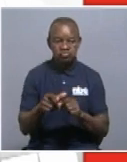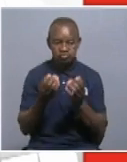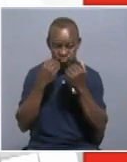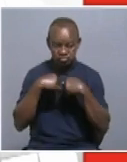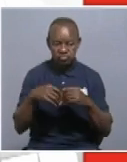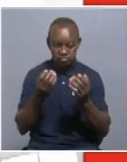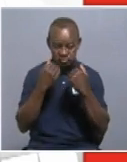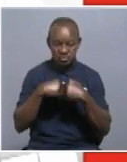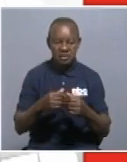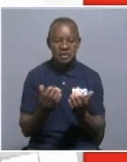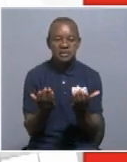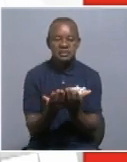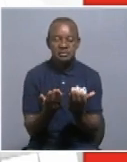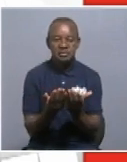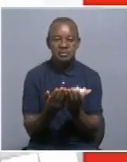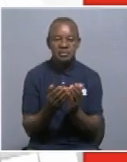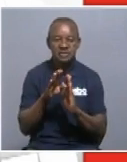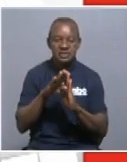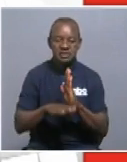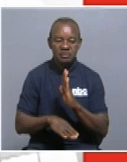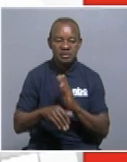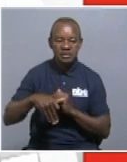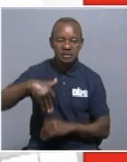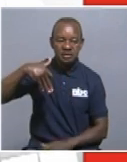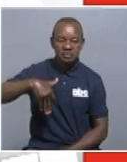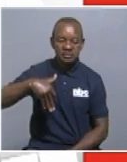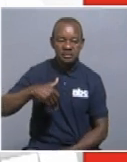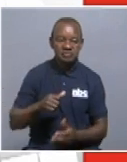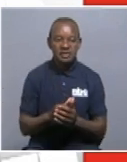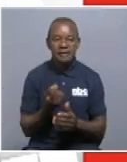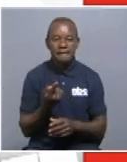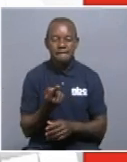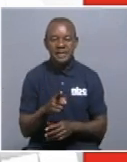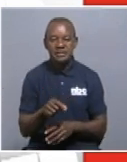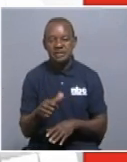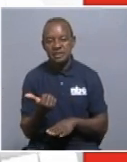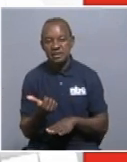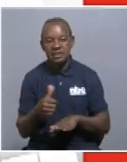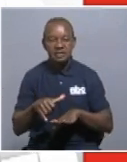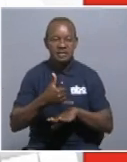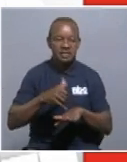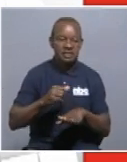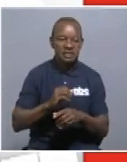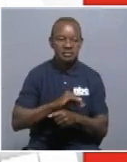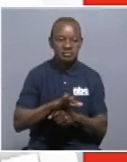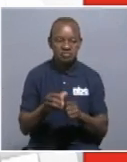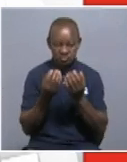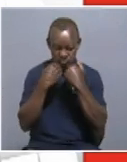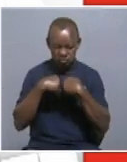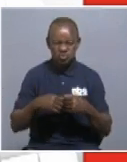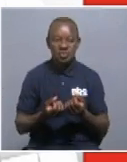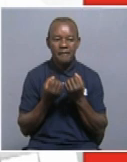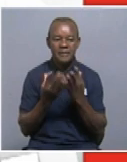these restricted areas to non-restricted areas is significant. So hence, all infection prevention control measures must